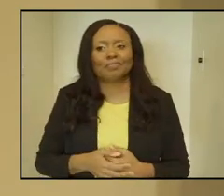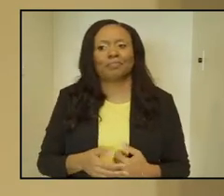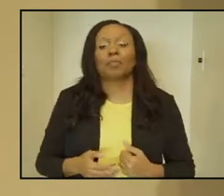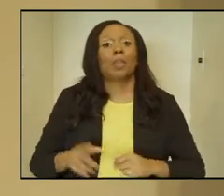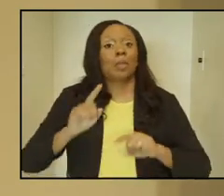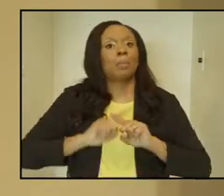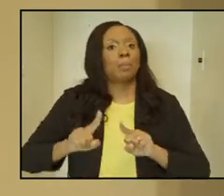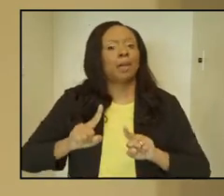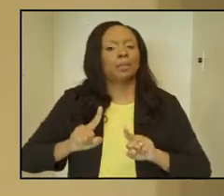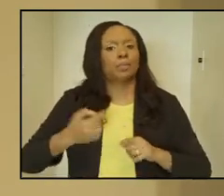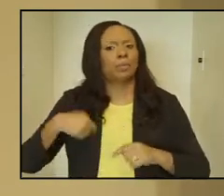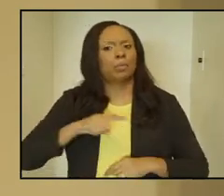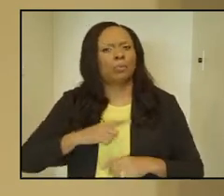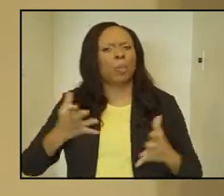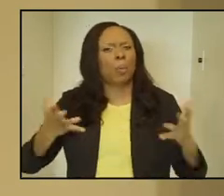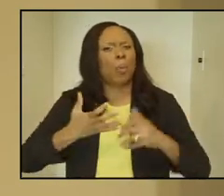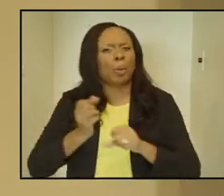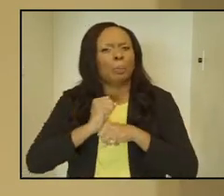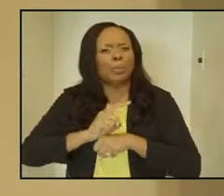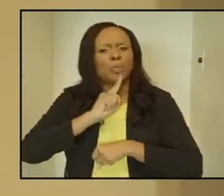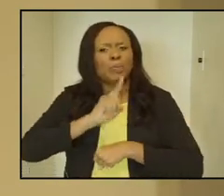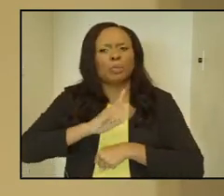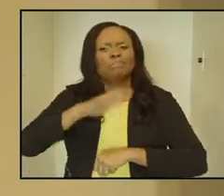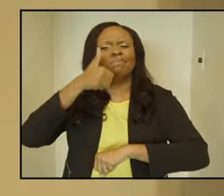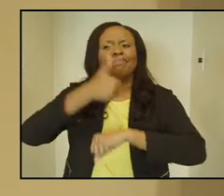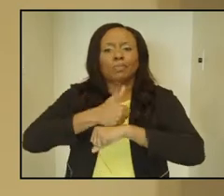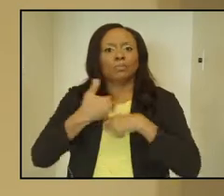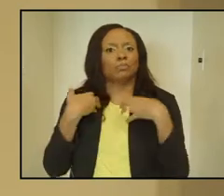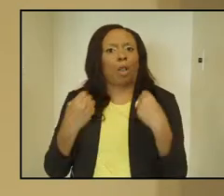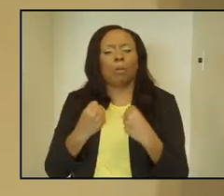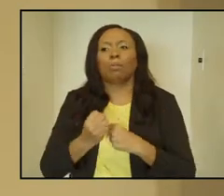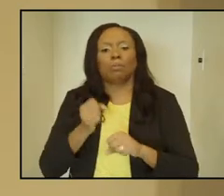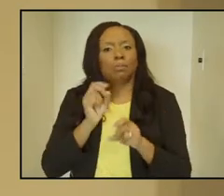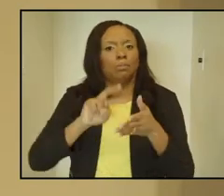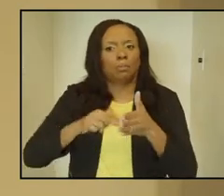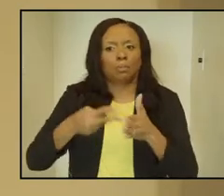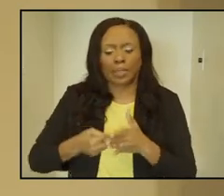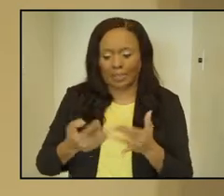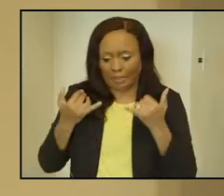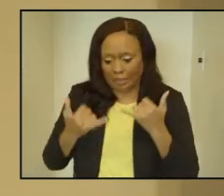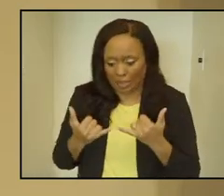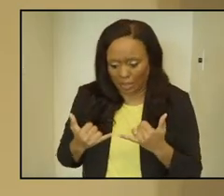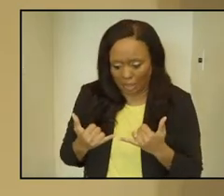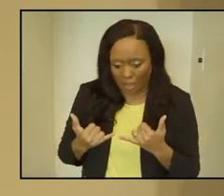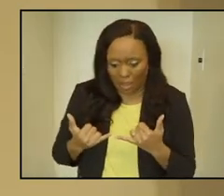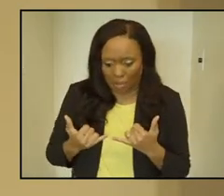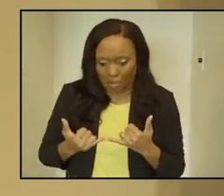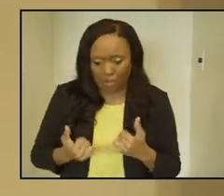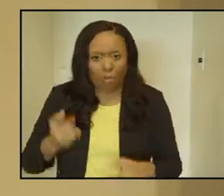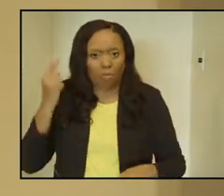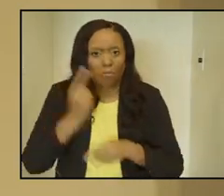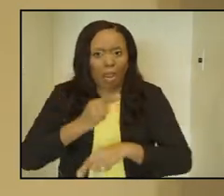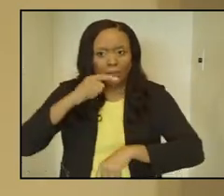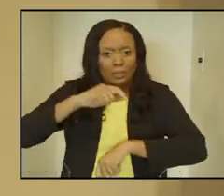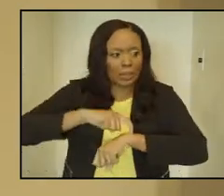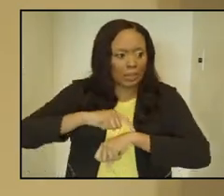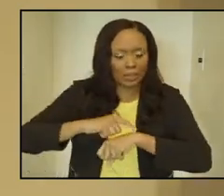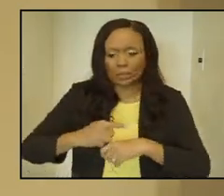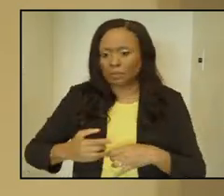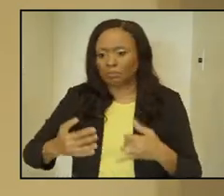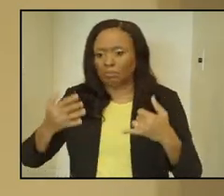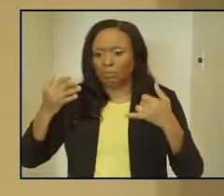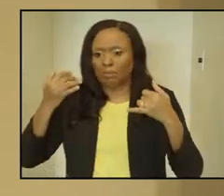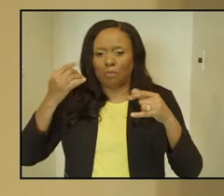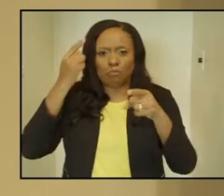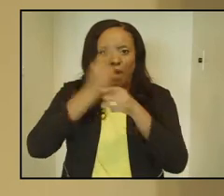sound and appropriate, because it has put us in the right place at the right time when necessary.